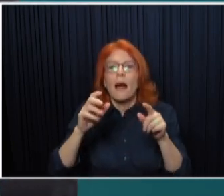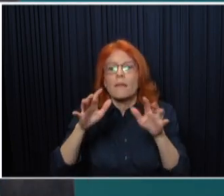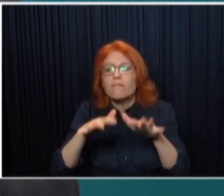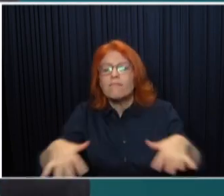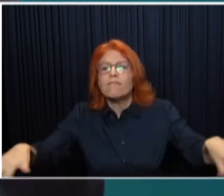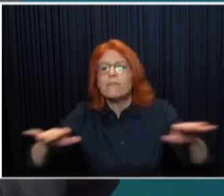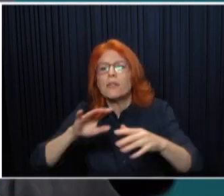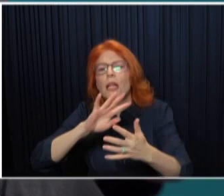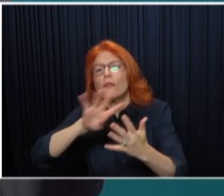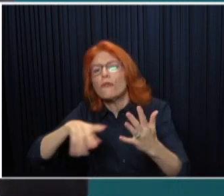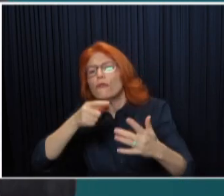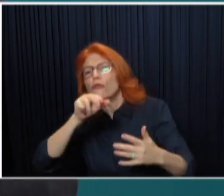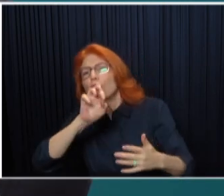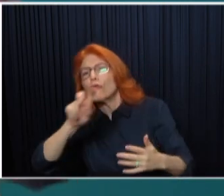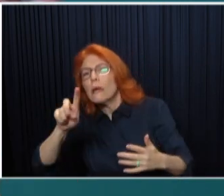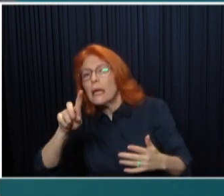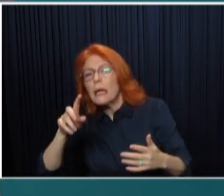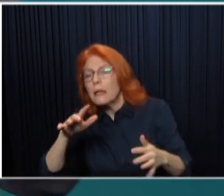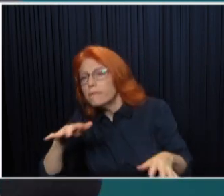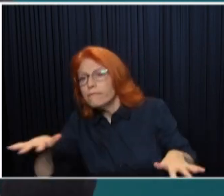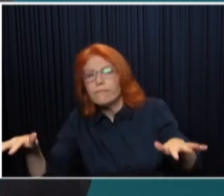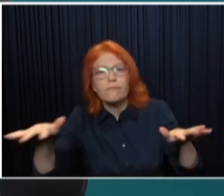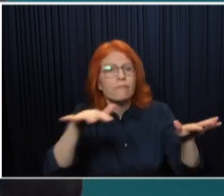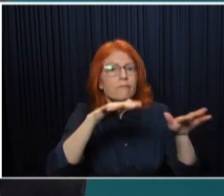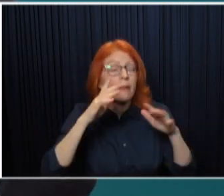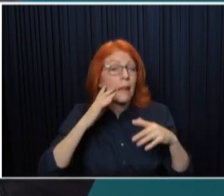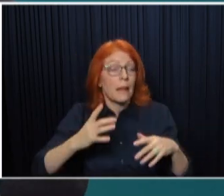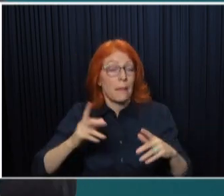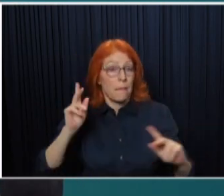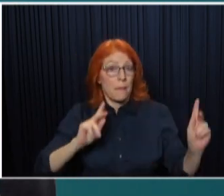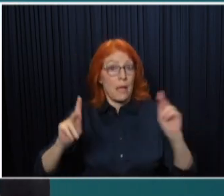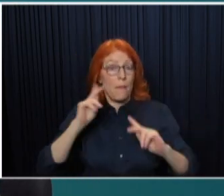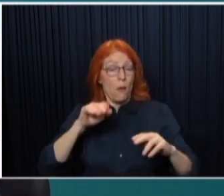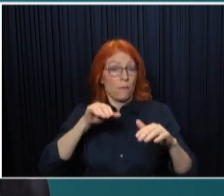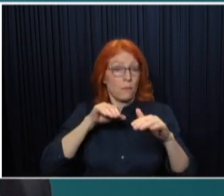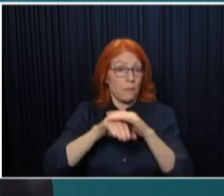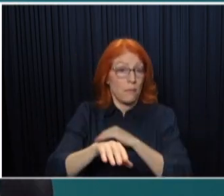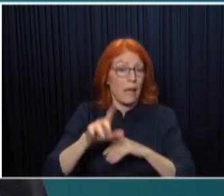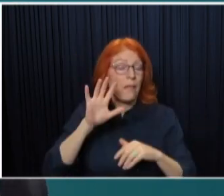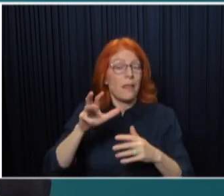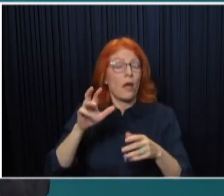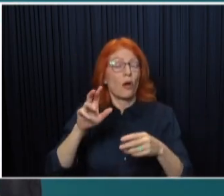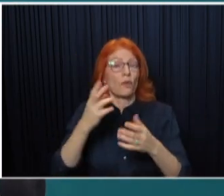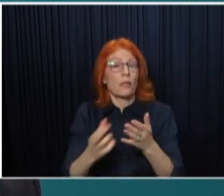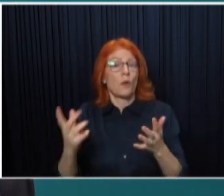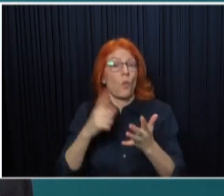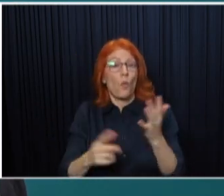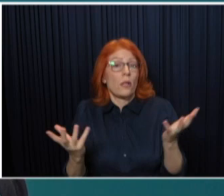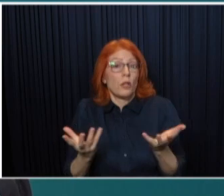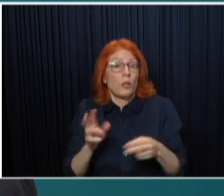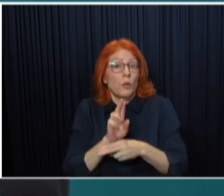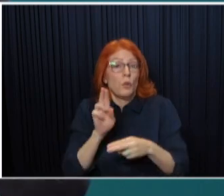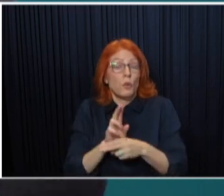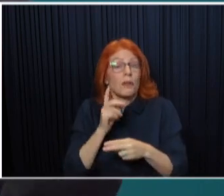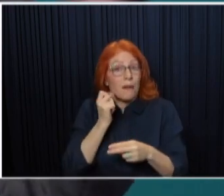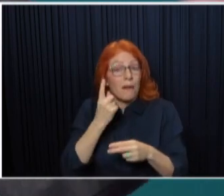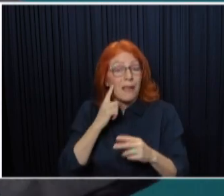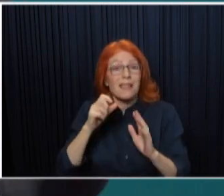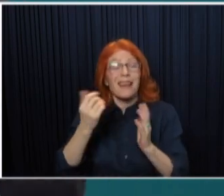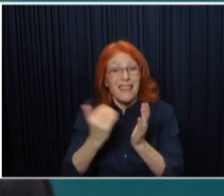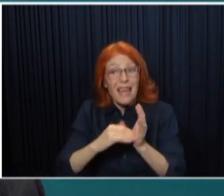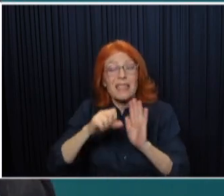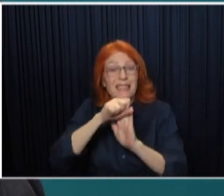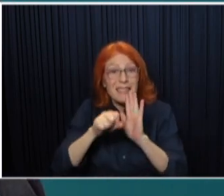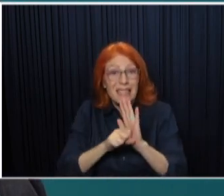grid, and see where, these people are going in and what resources they're using. Because yes, it's a state, but we're